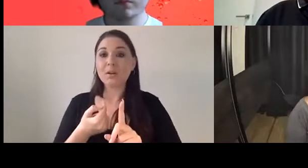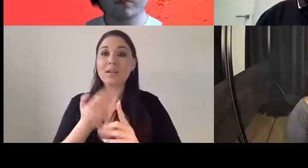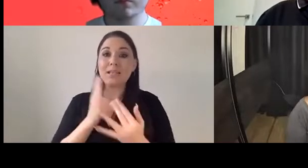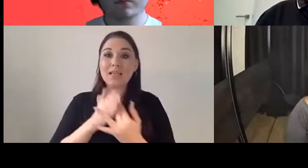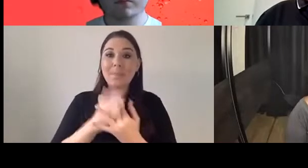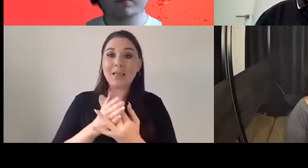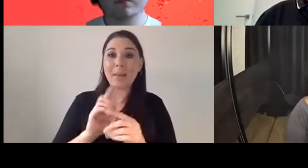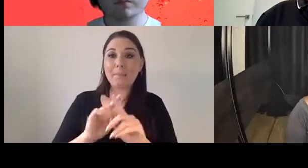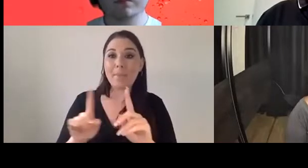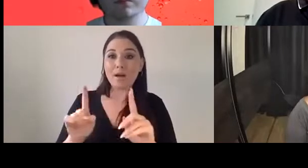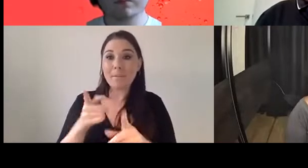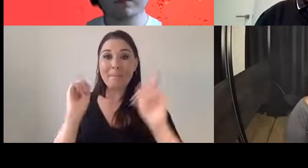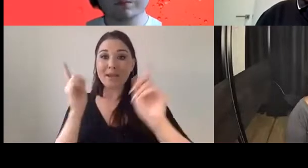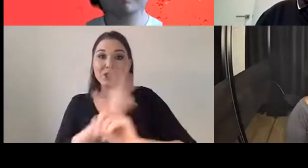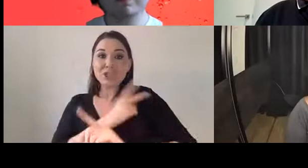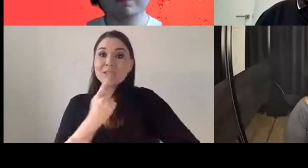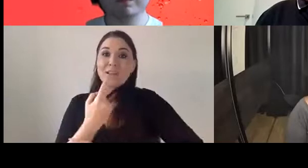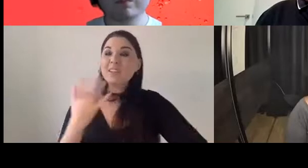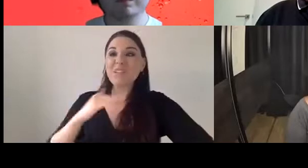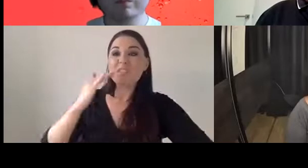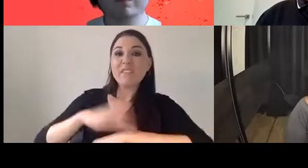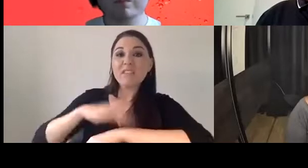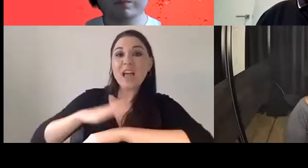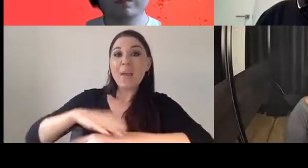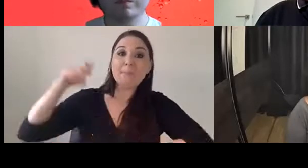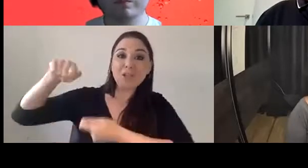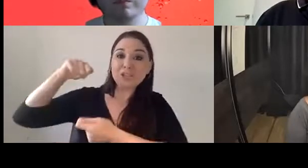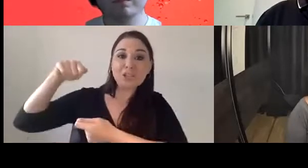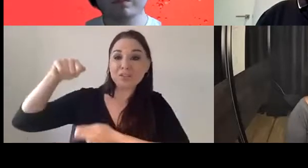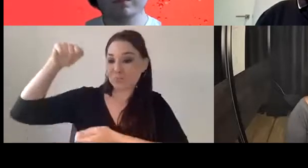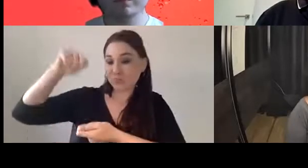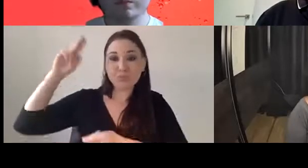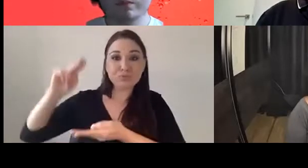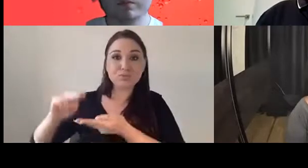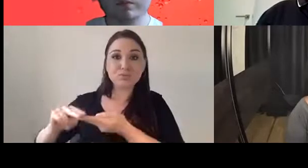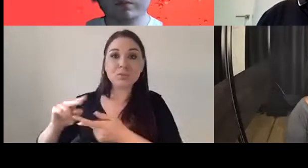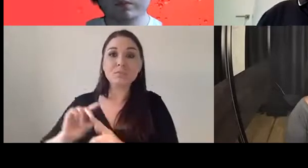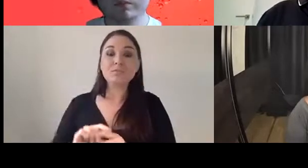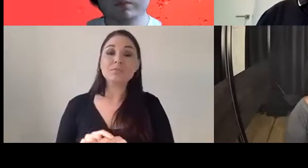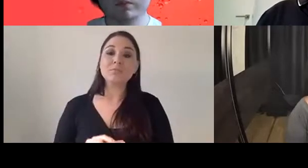manager that they just don't have enough time, or the budget's not there, or they don't have the users.